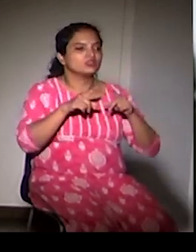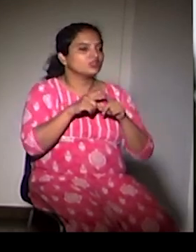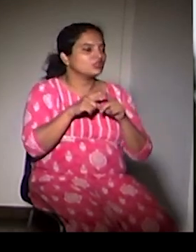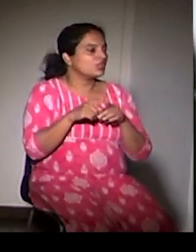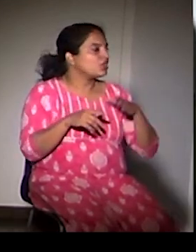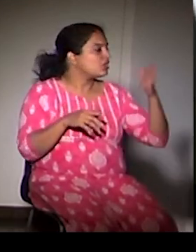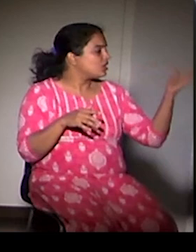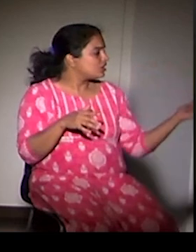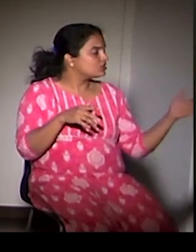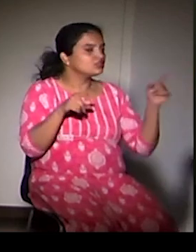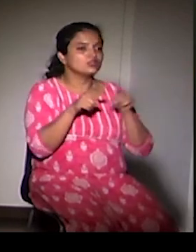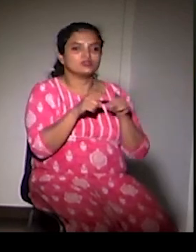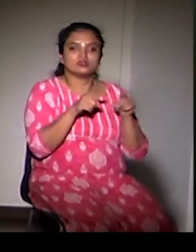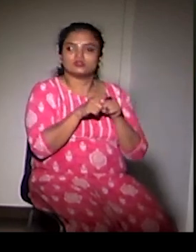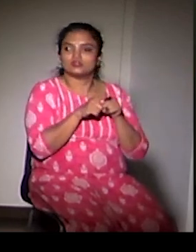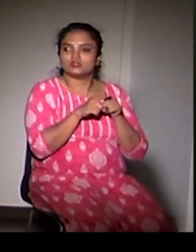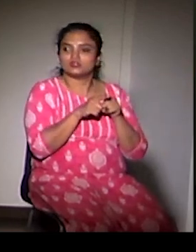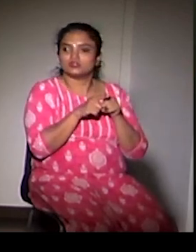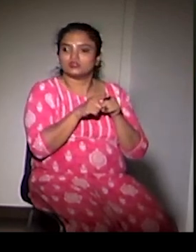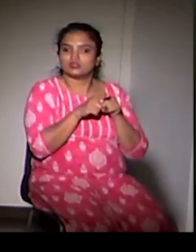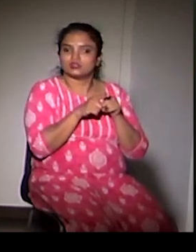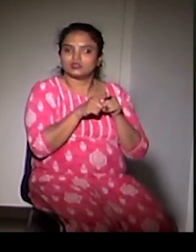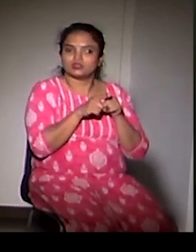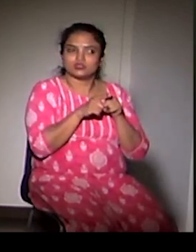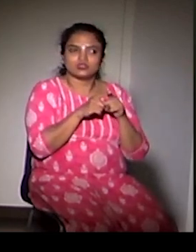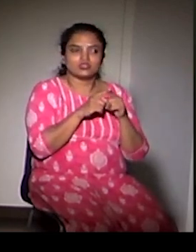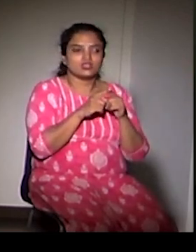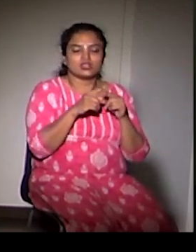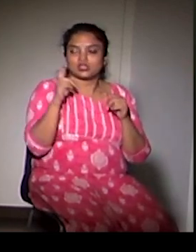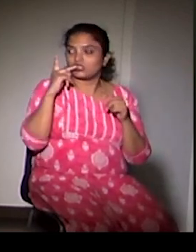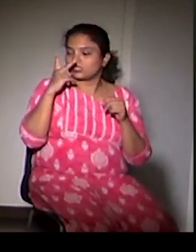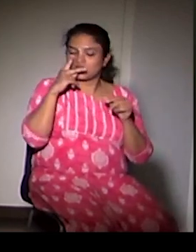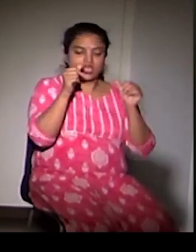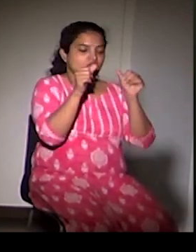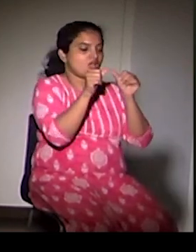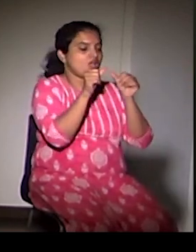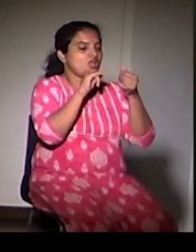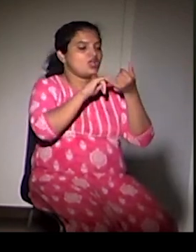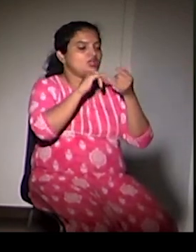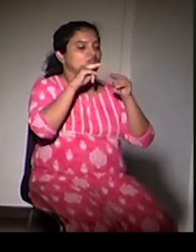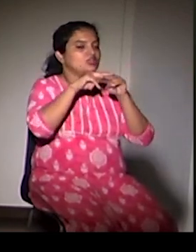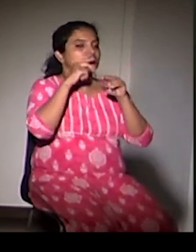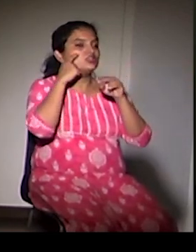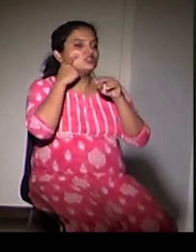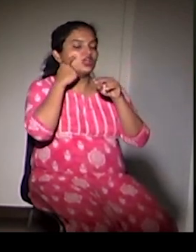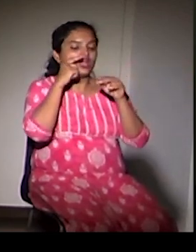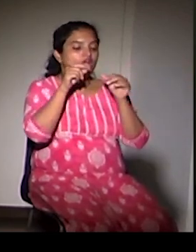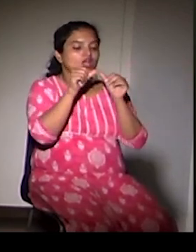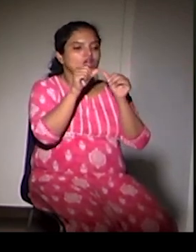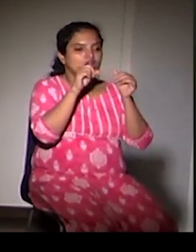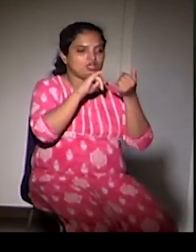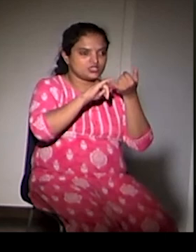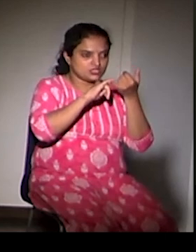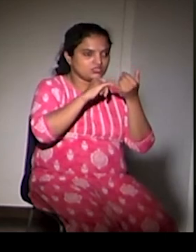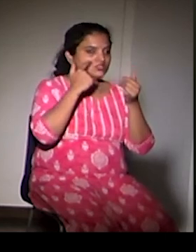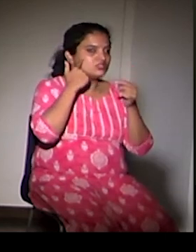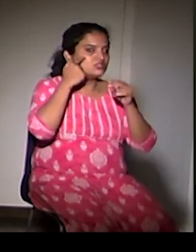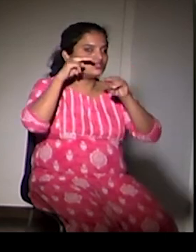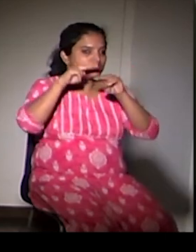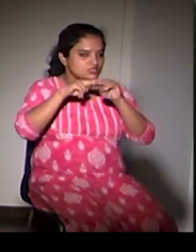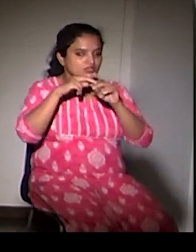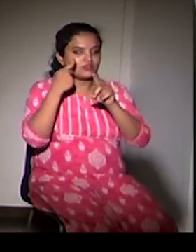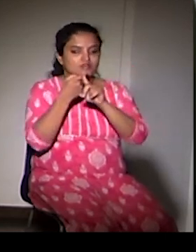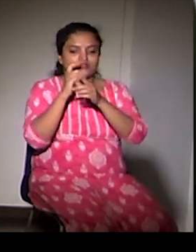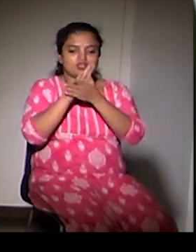we've got a tile which came from the Asaf Khan tomb in Lahore. And on the right, we've